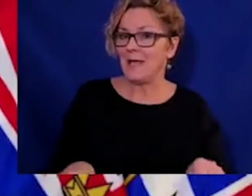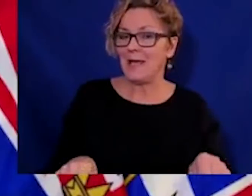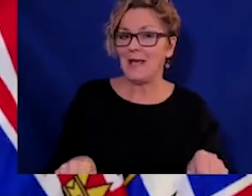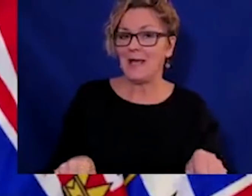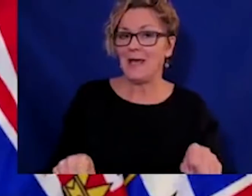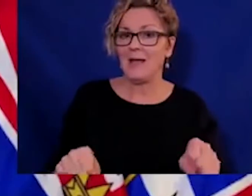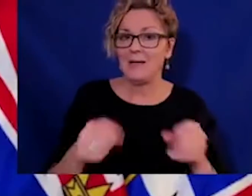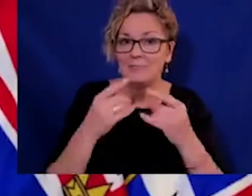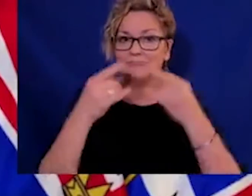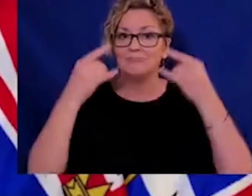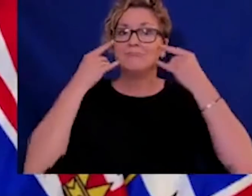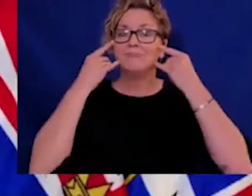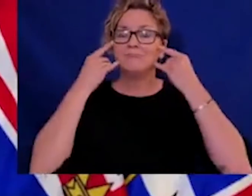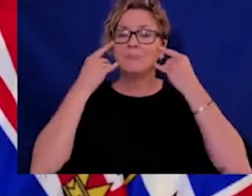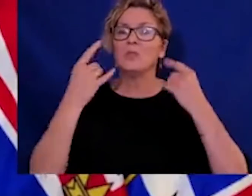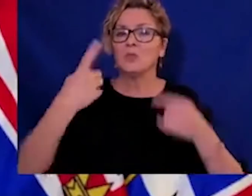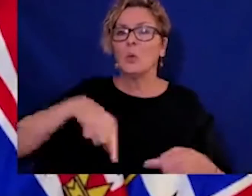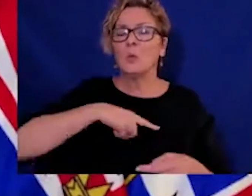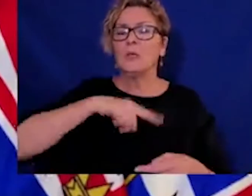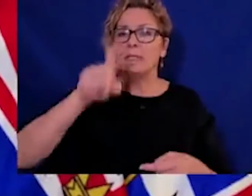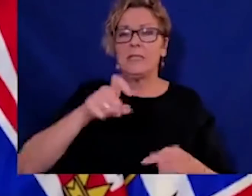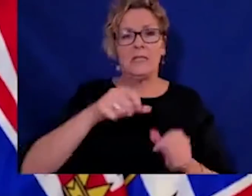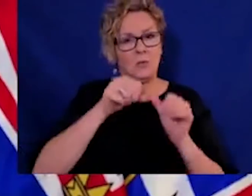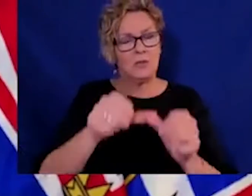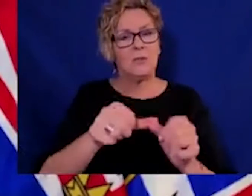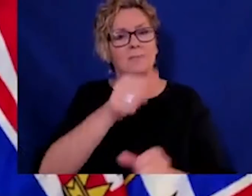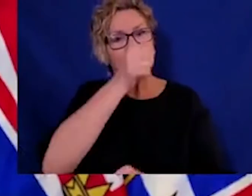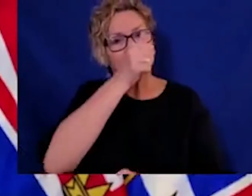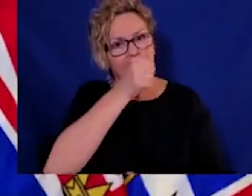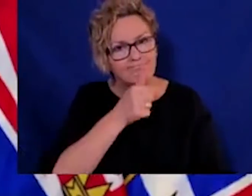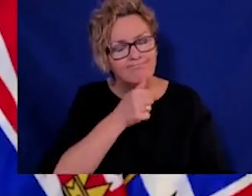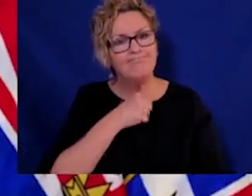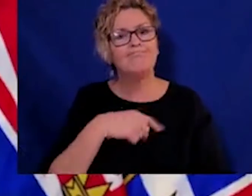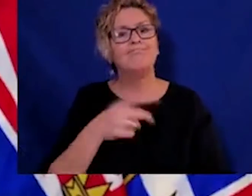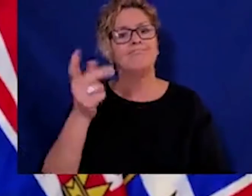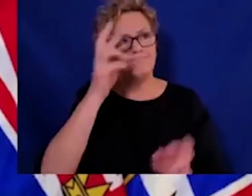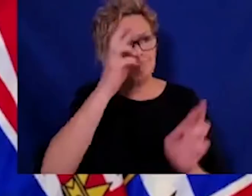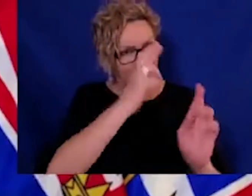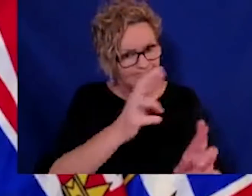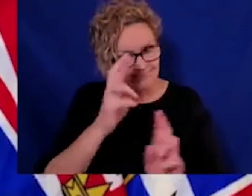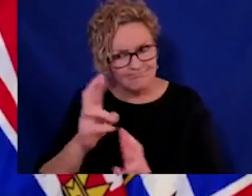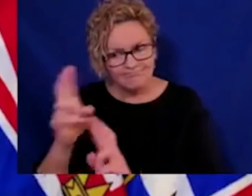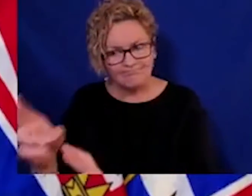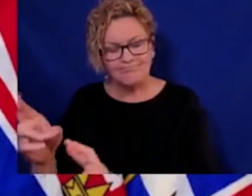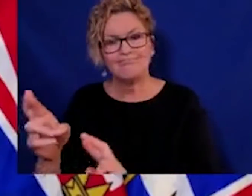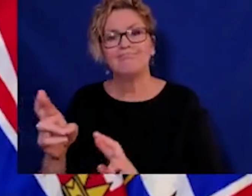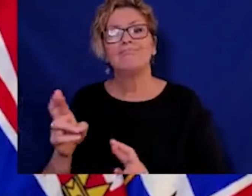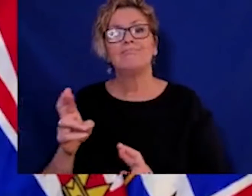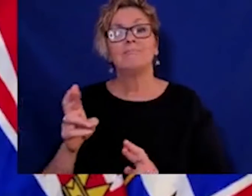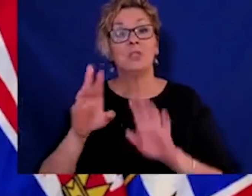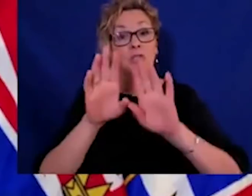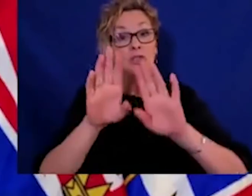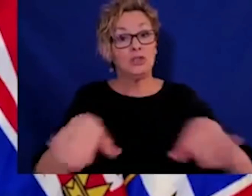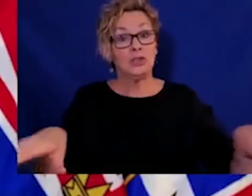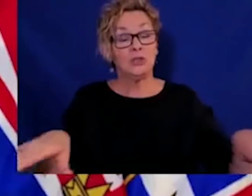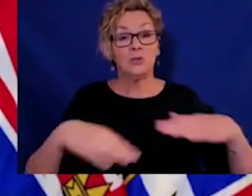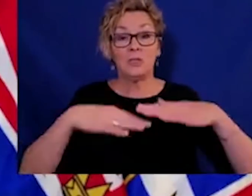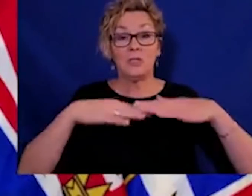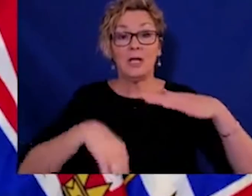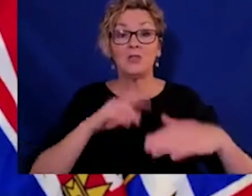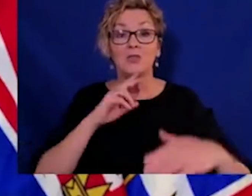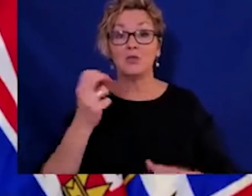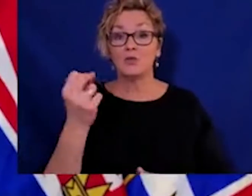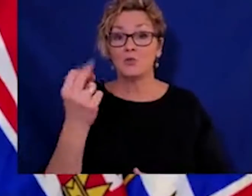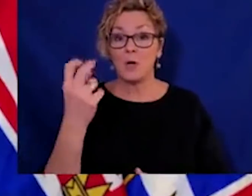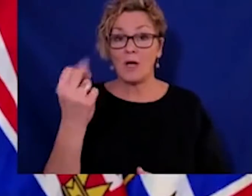people. Nor does this apply to children under the age of 12. So we do not recommend masks at all